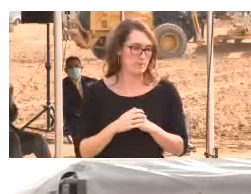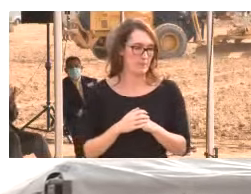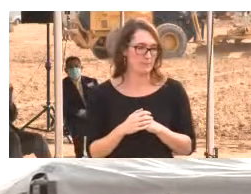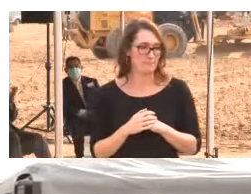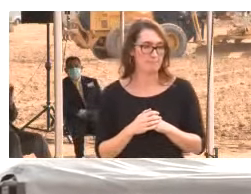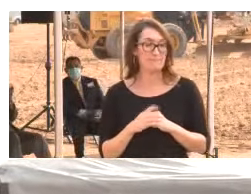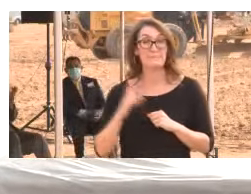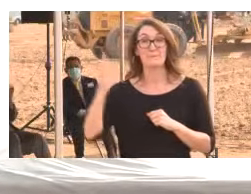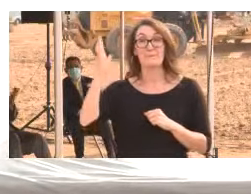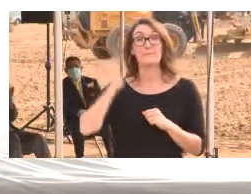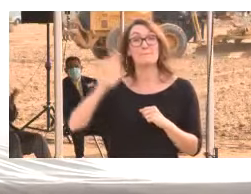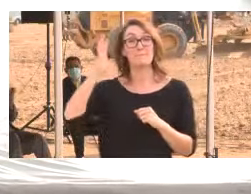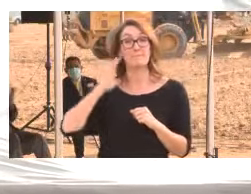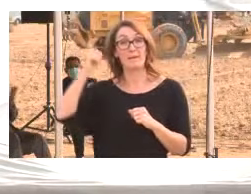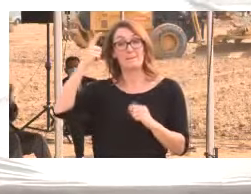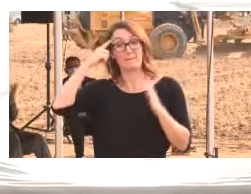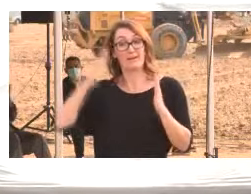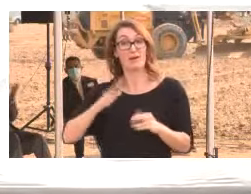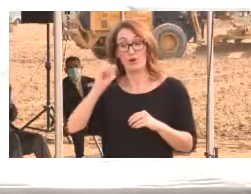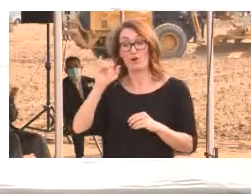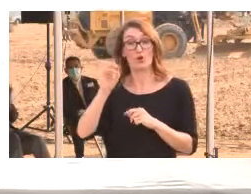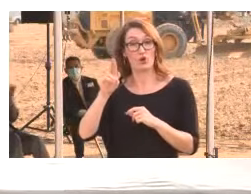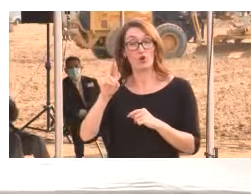and former Mayor Ashley Swearingen,